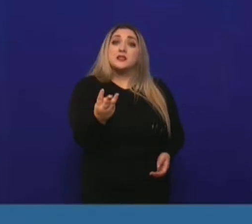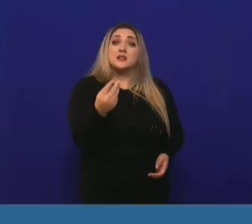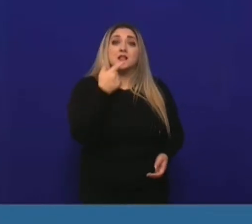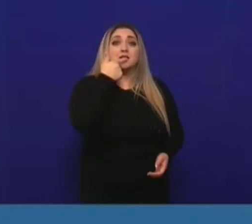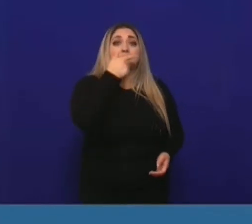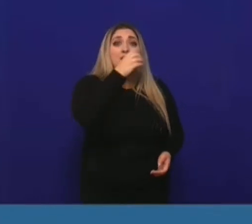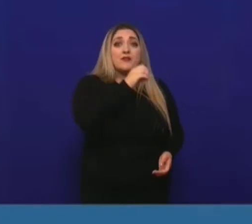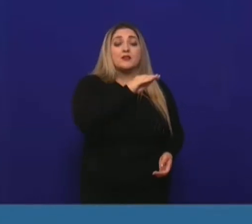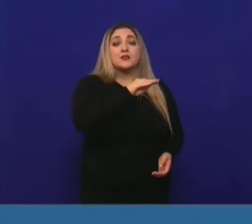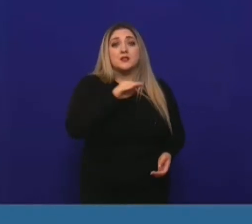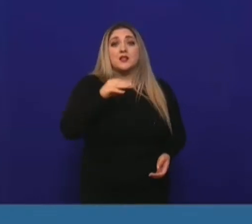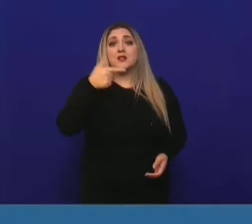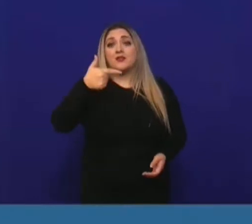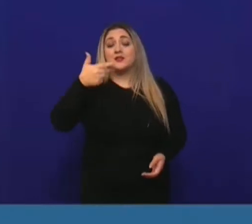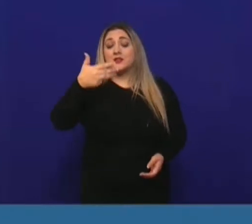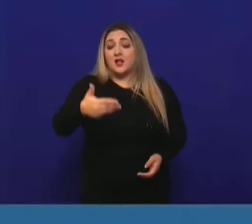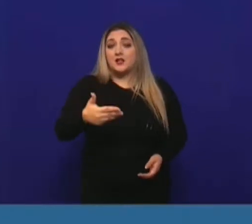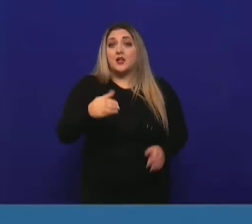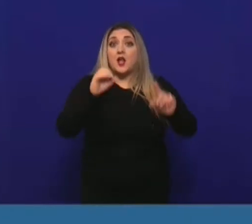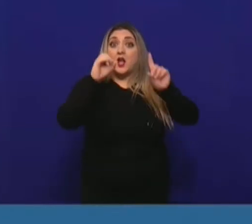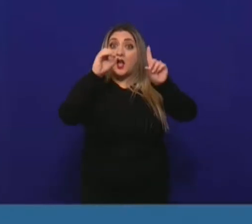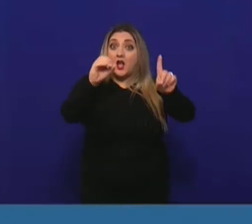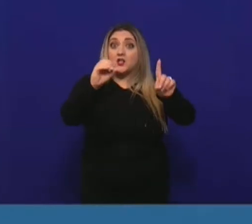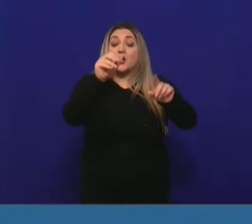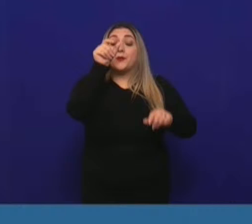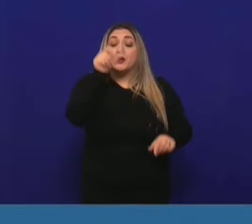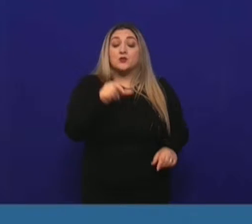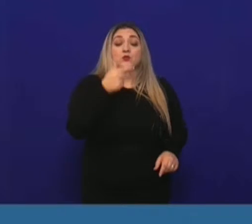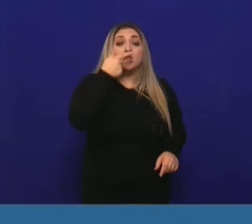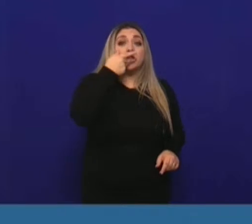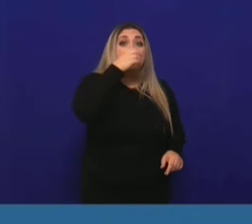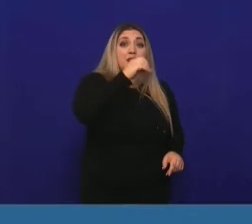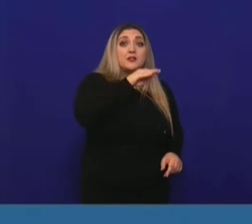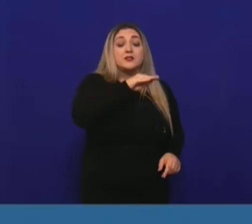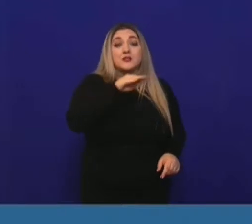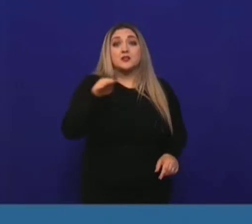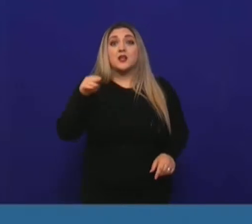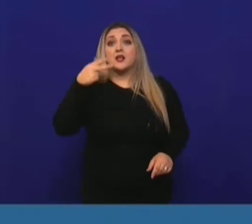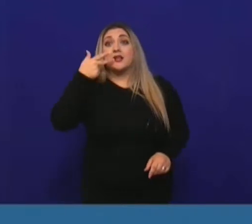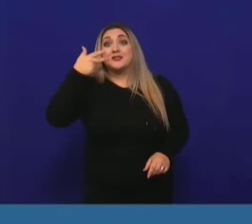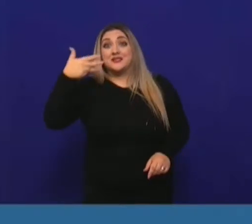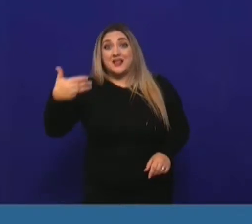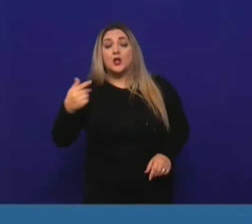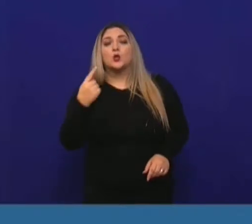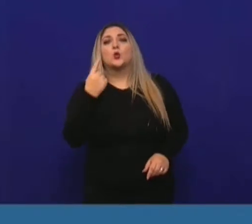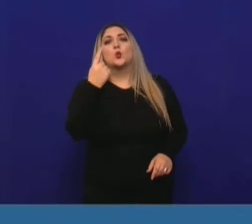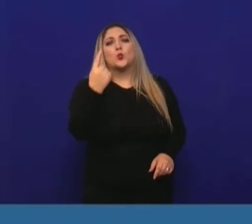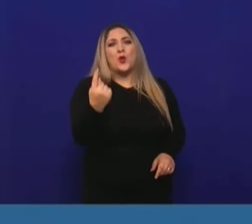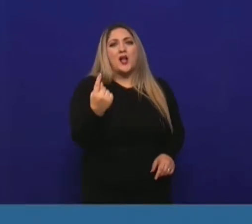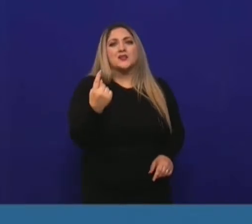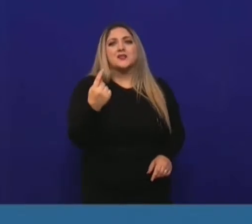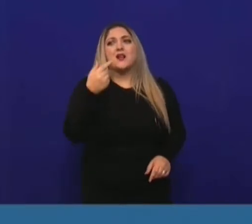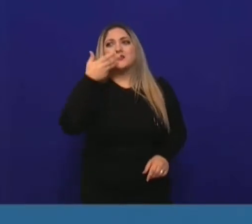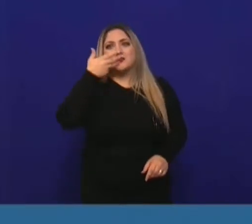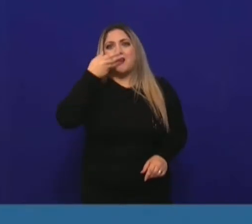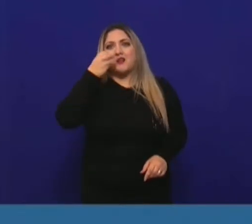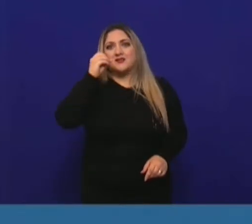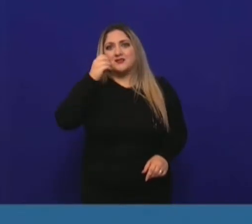u 79 sena, 10 persuni bejn 80 u 89 sena u persuna il fuq minn 90